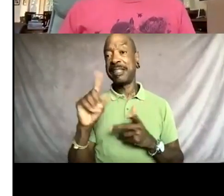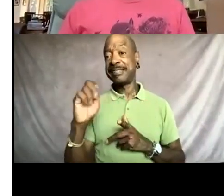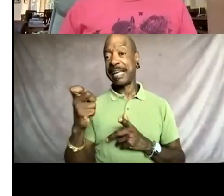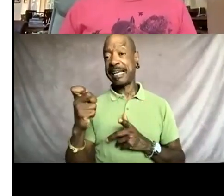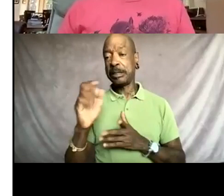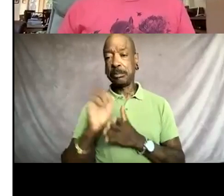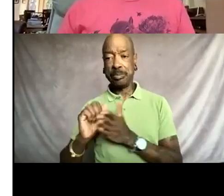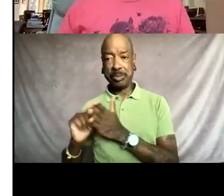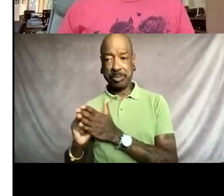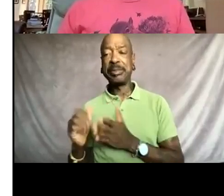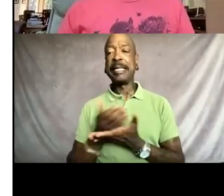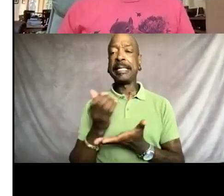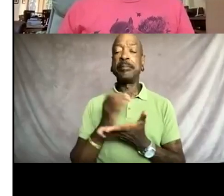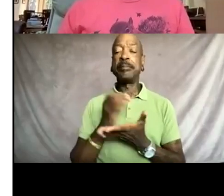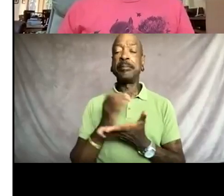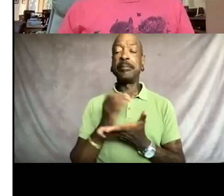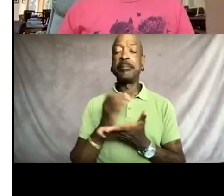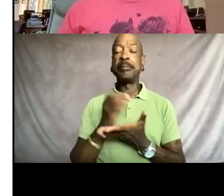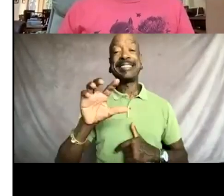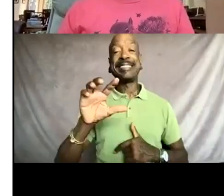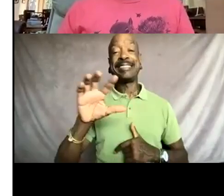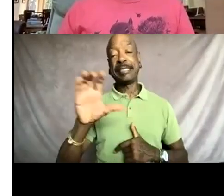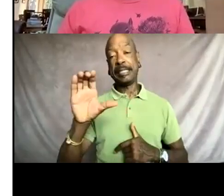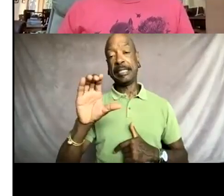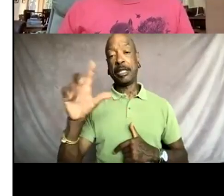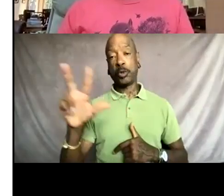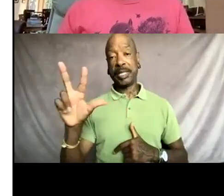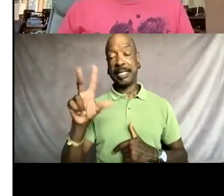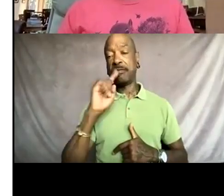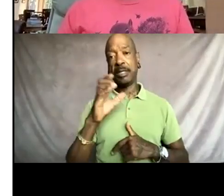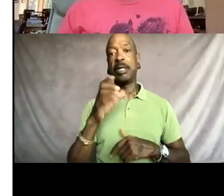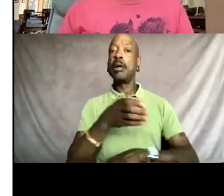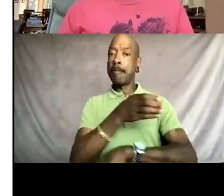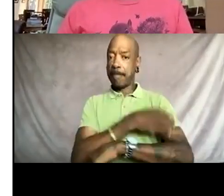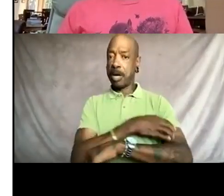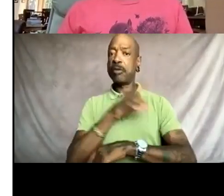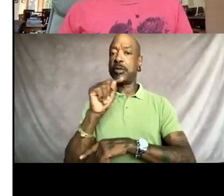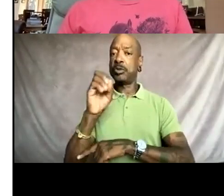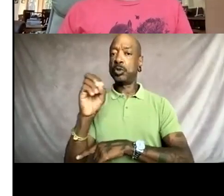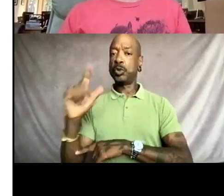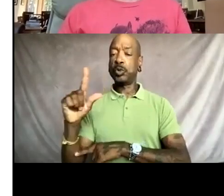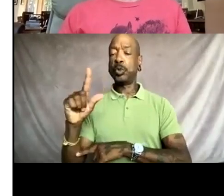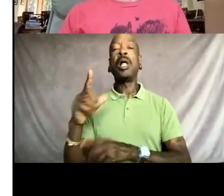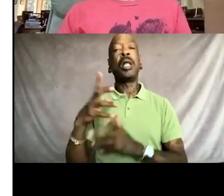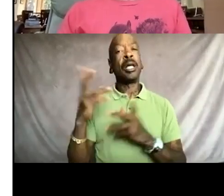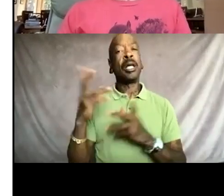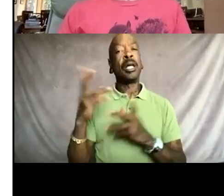look at 501c3s a little more closely because it's a powerful tool. A lot of people shy away from them because they're